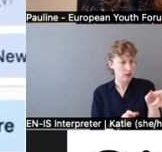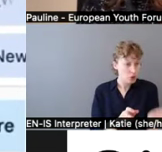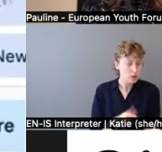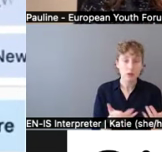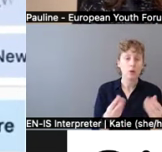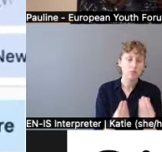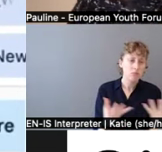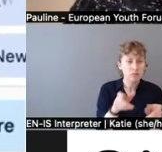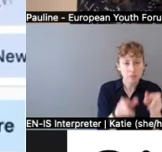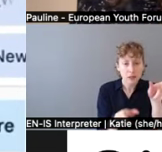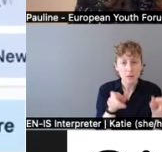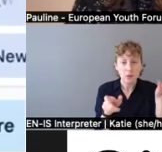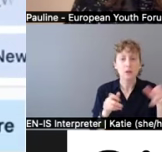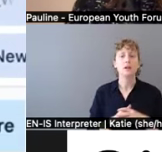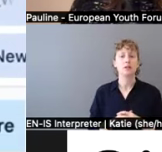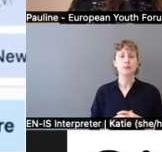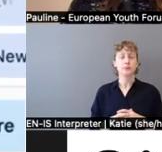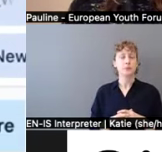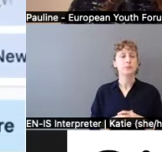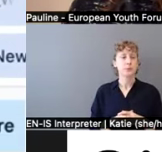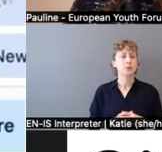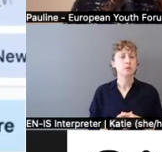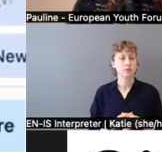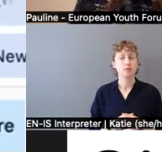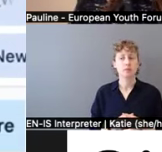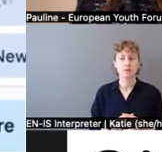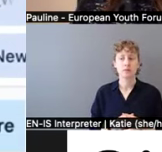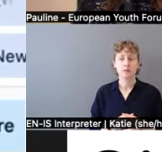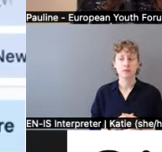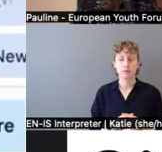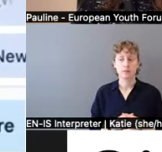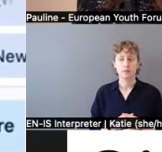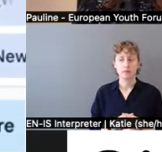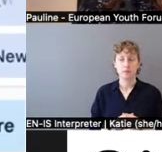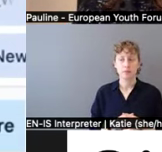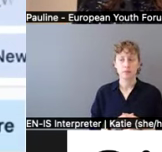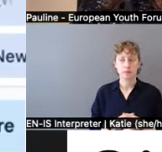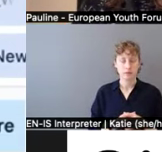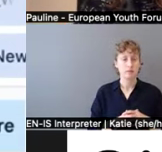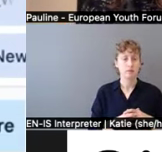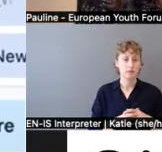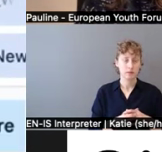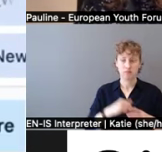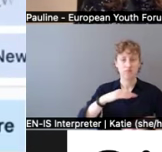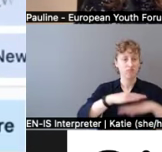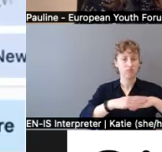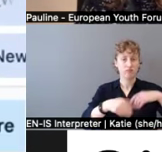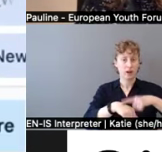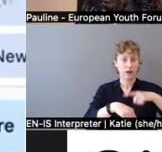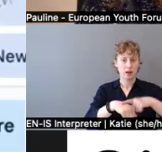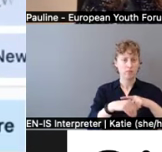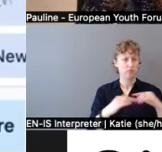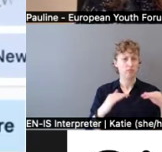the full-time equivalent. So the full-time equivalent doesn't necessarily mean one person. So in this case, it